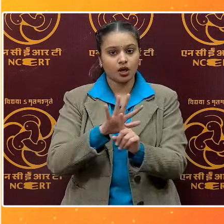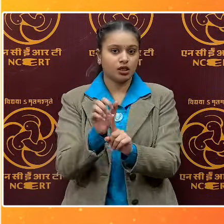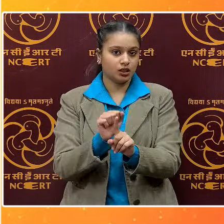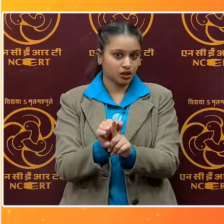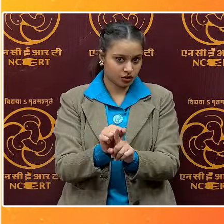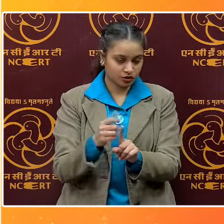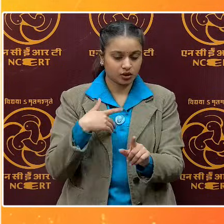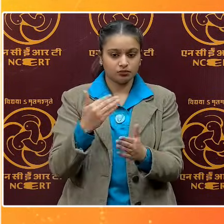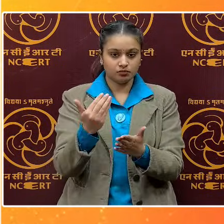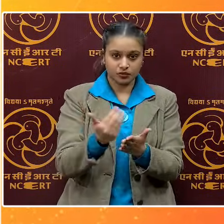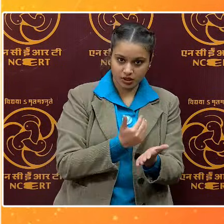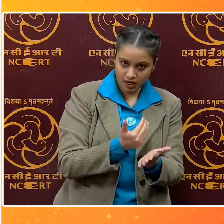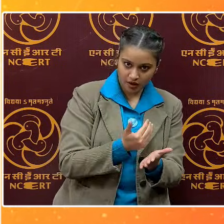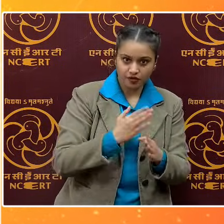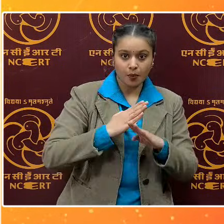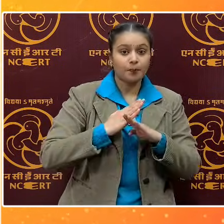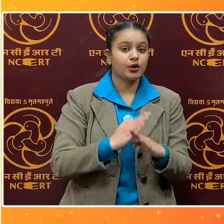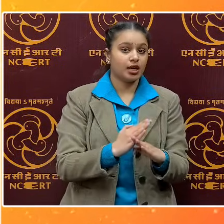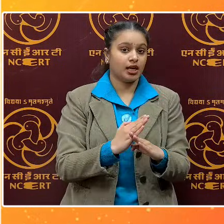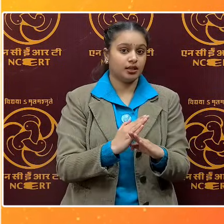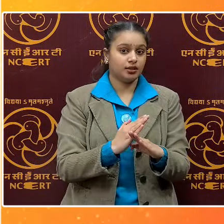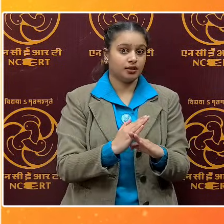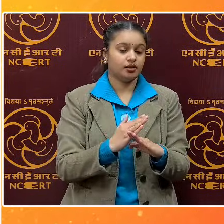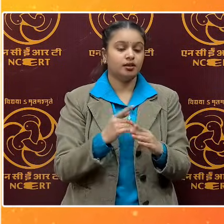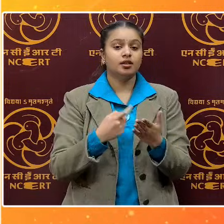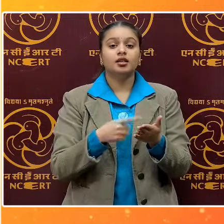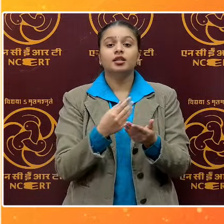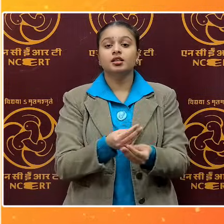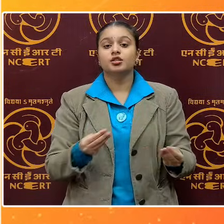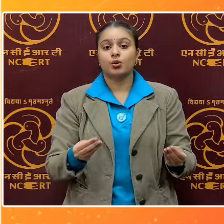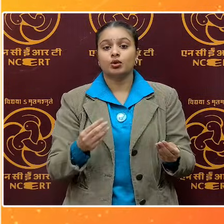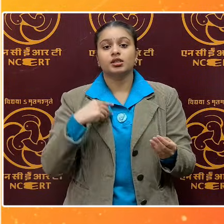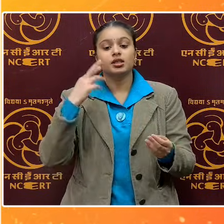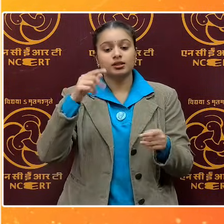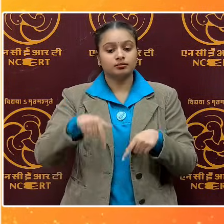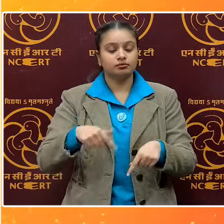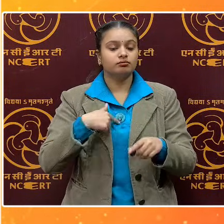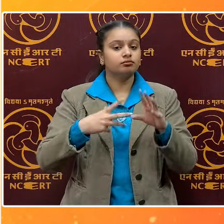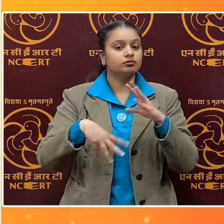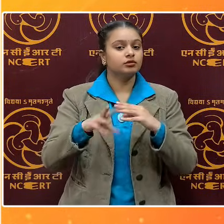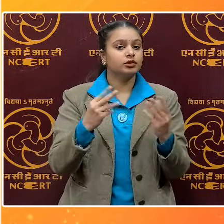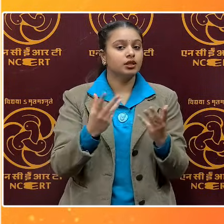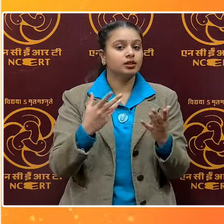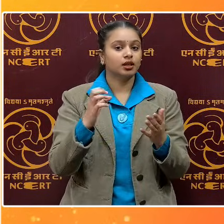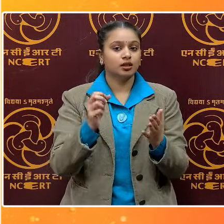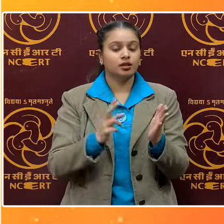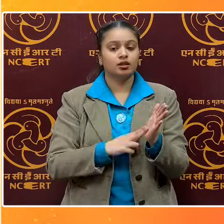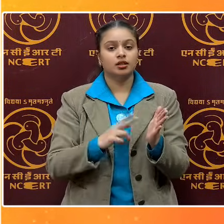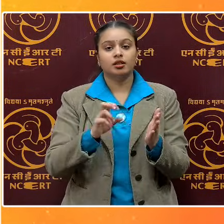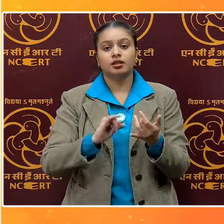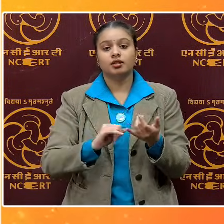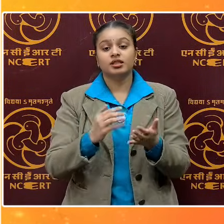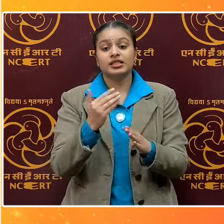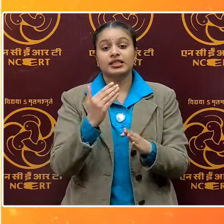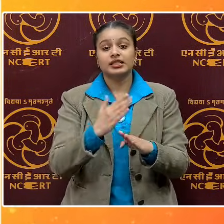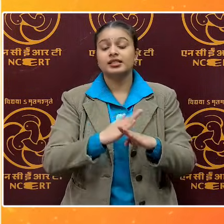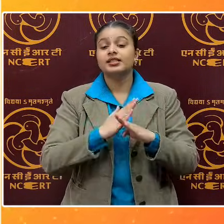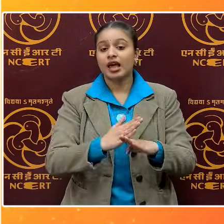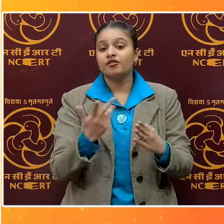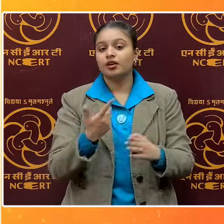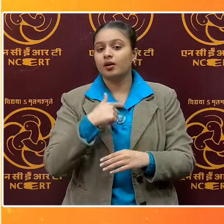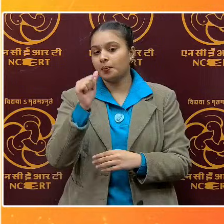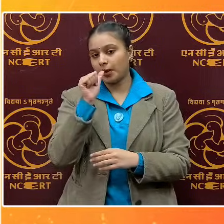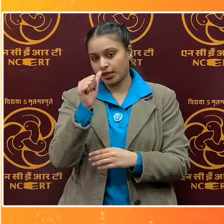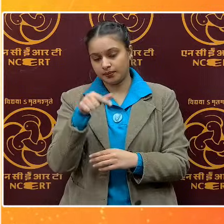and conservation, saving and protecting our resources, because here we are talking about the conservation of water. Right.